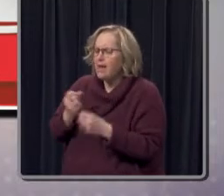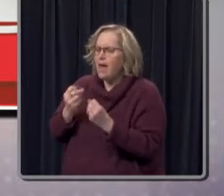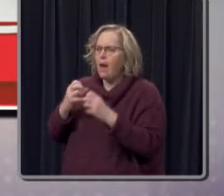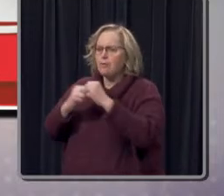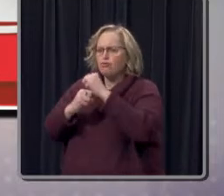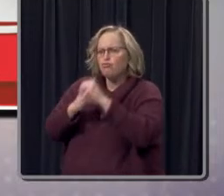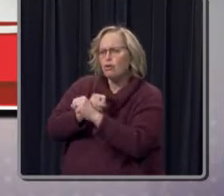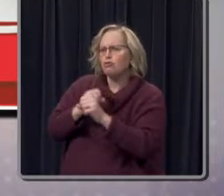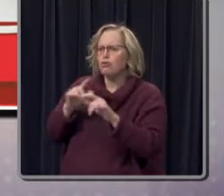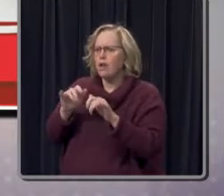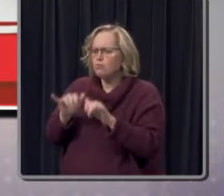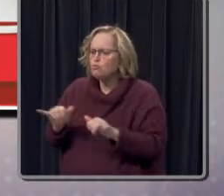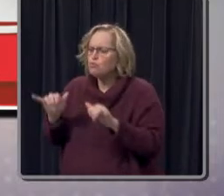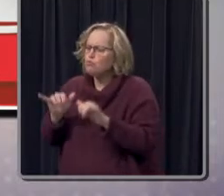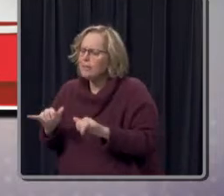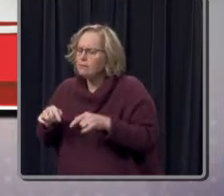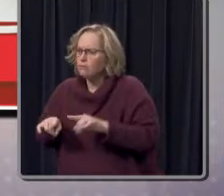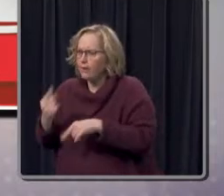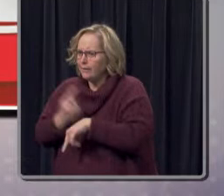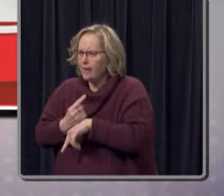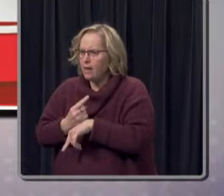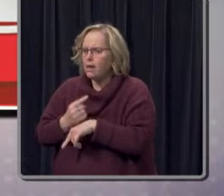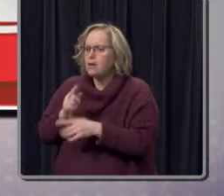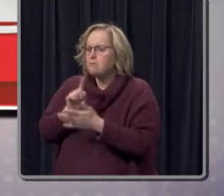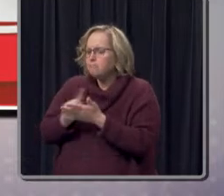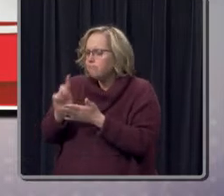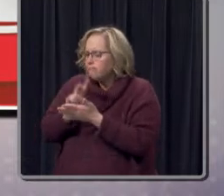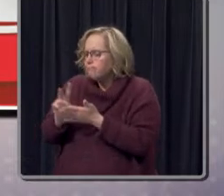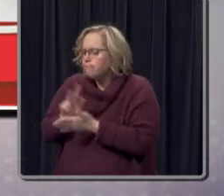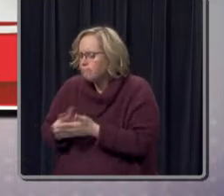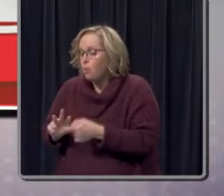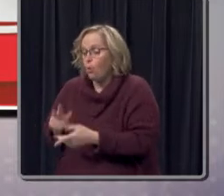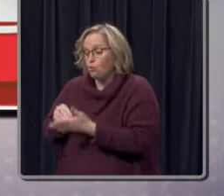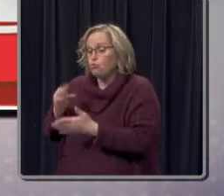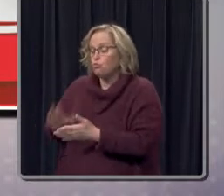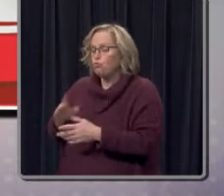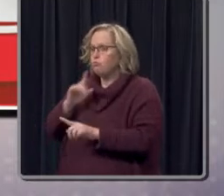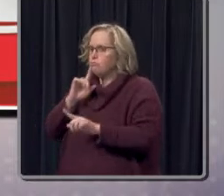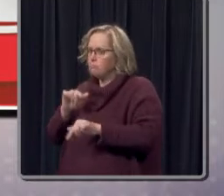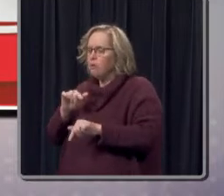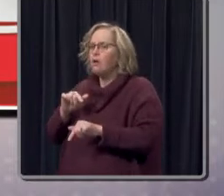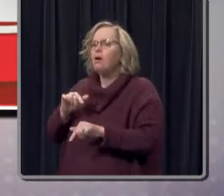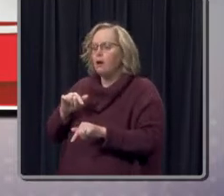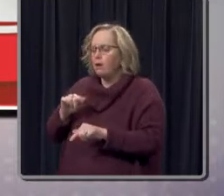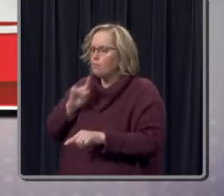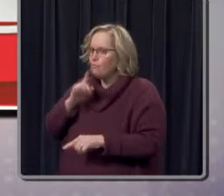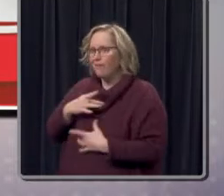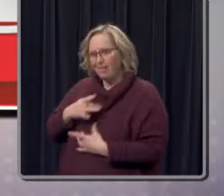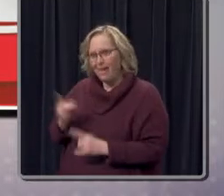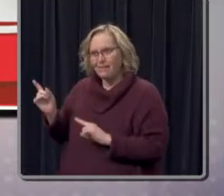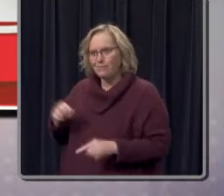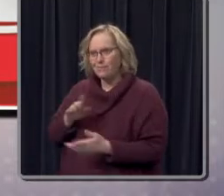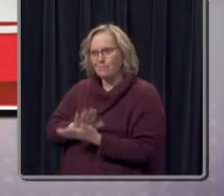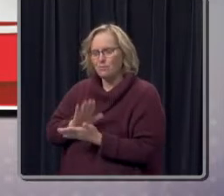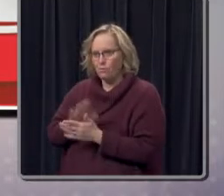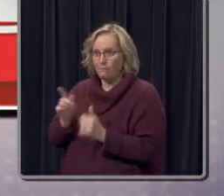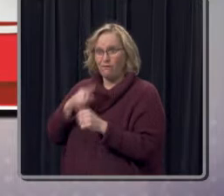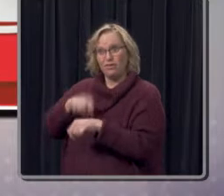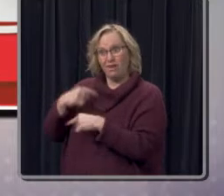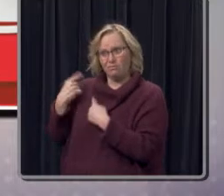day. After a couple of weeks of that, the student reported that he really liked coming to school for the first